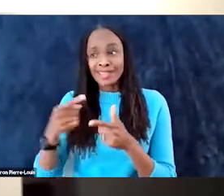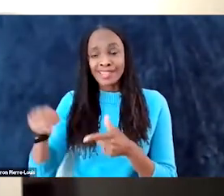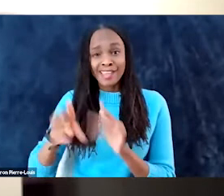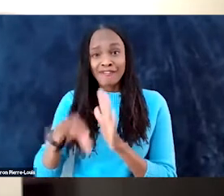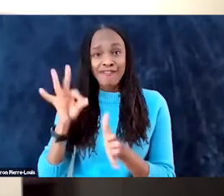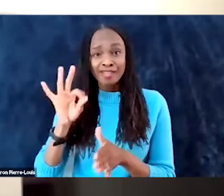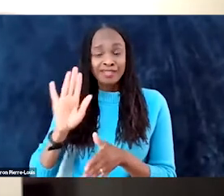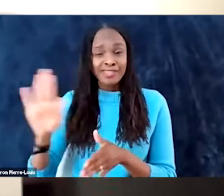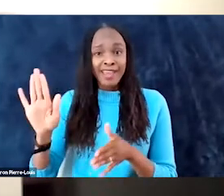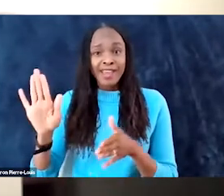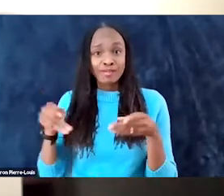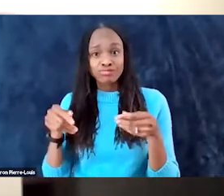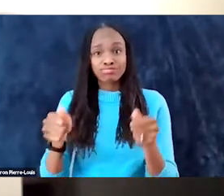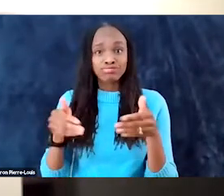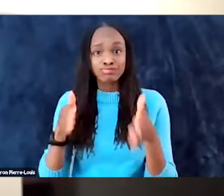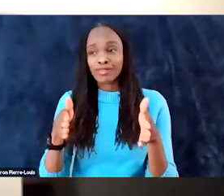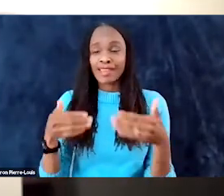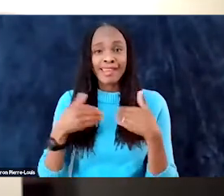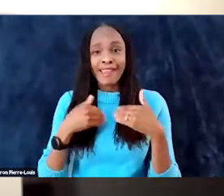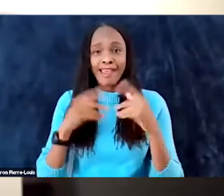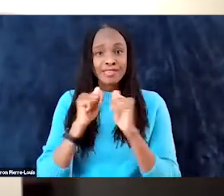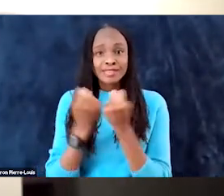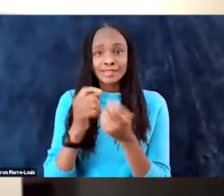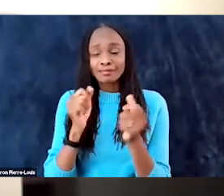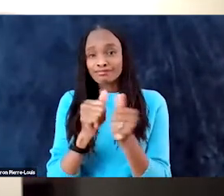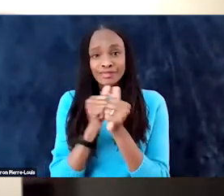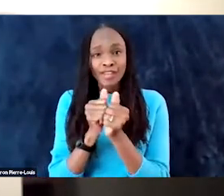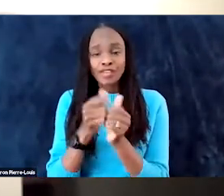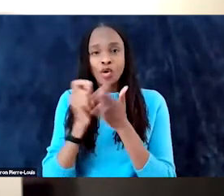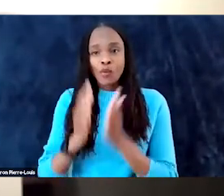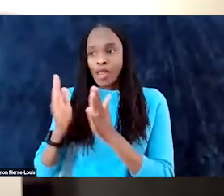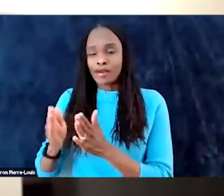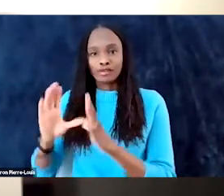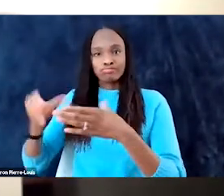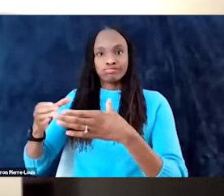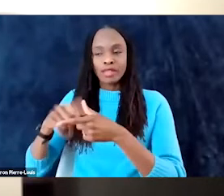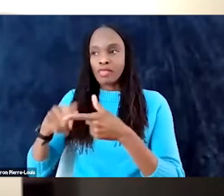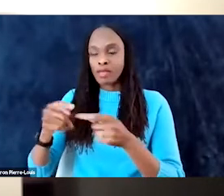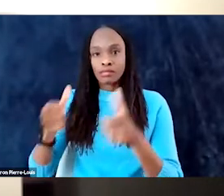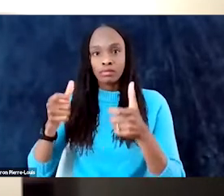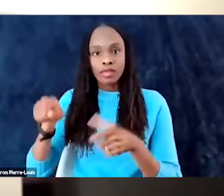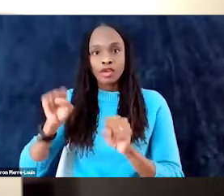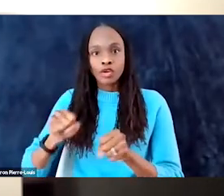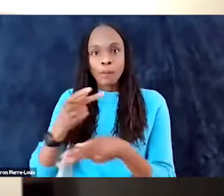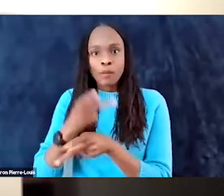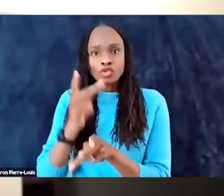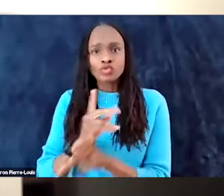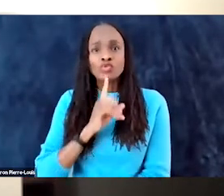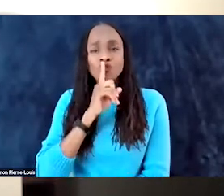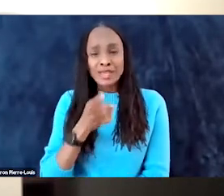groove. They got their orchestras together, their writers, and all of a sudden they were able to produce